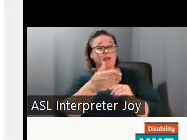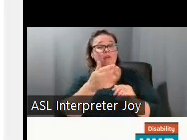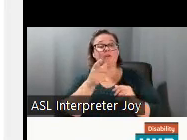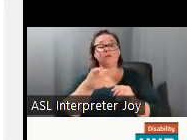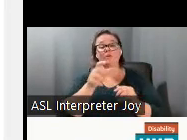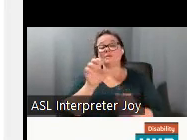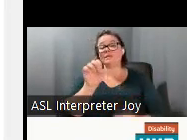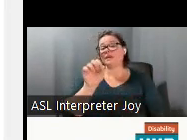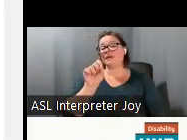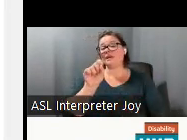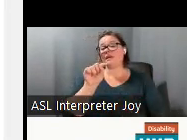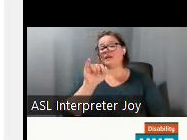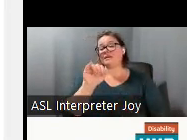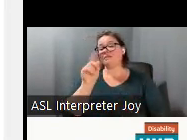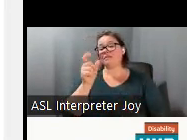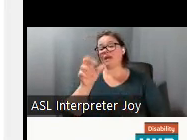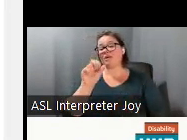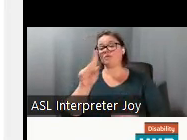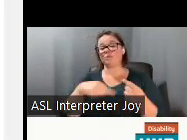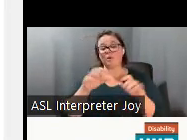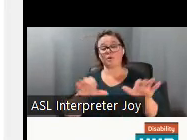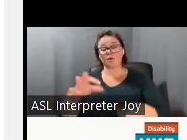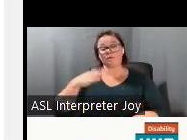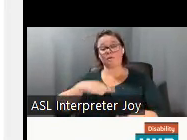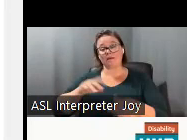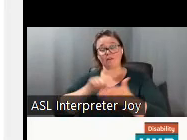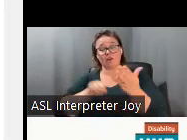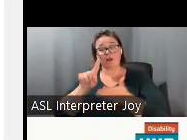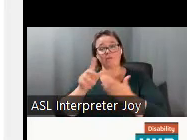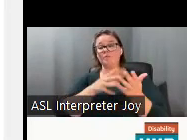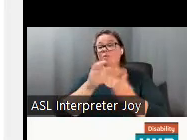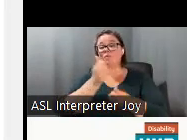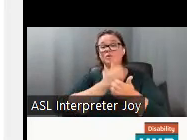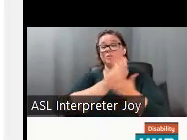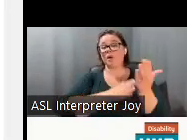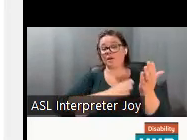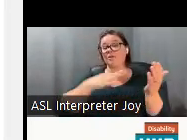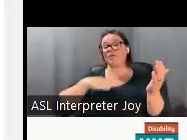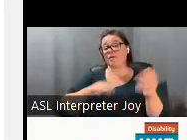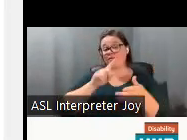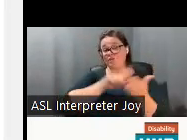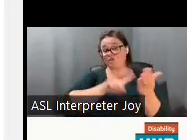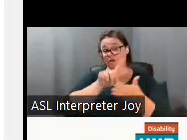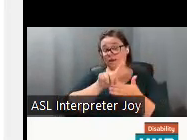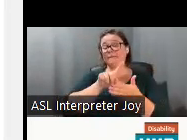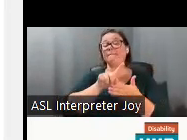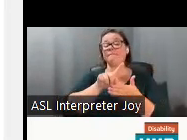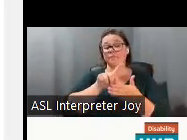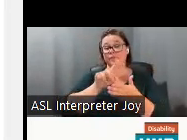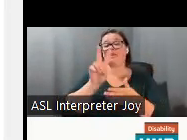estimators. When you do that benefits lookup, regardless of what section of the vault you do that benefits lookup in, those are